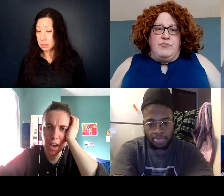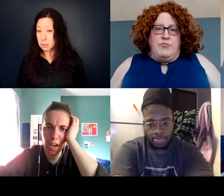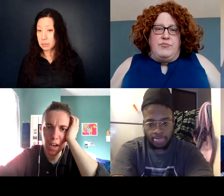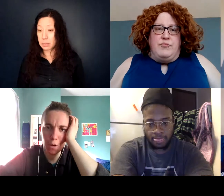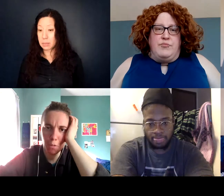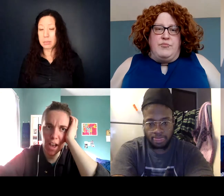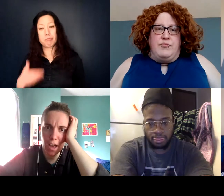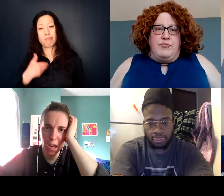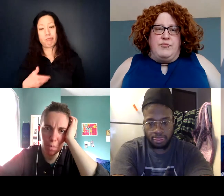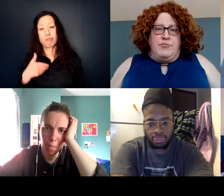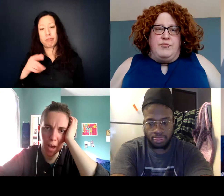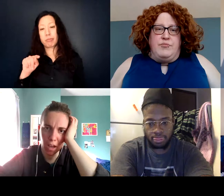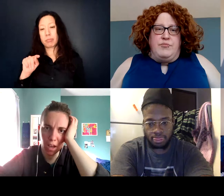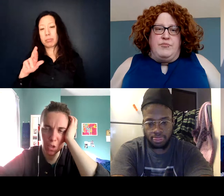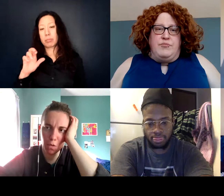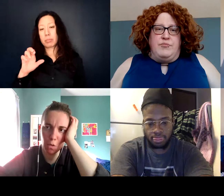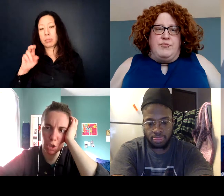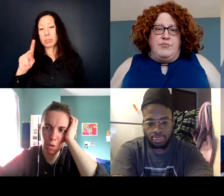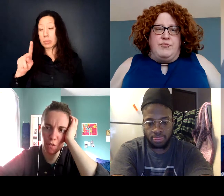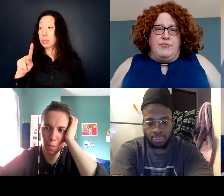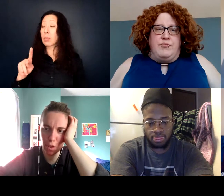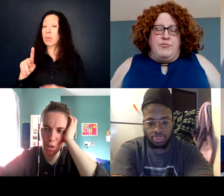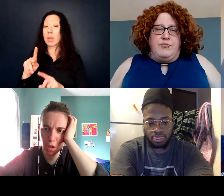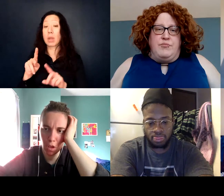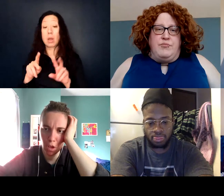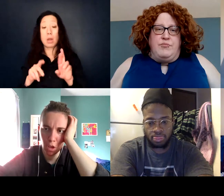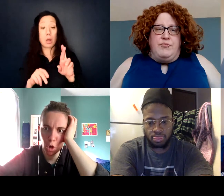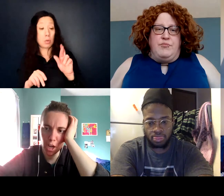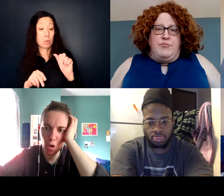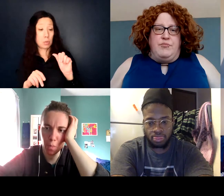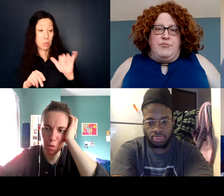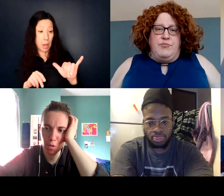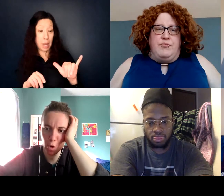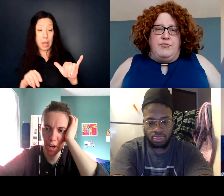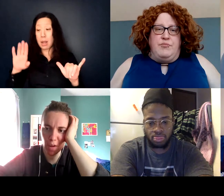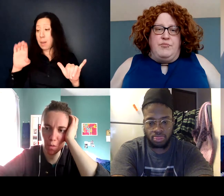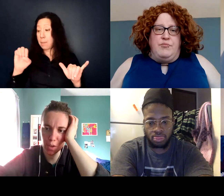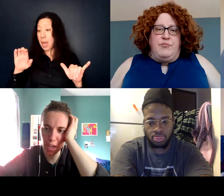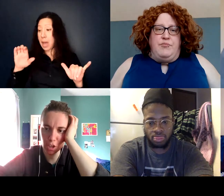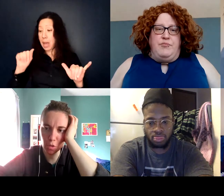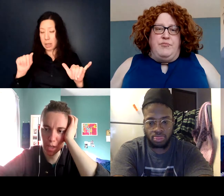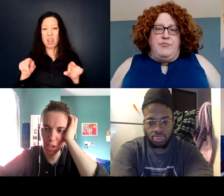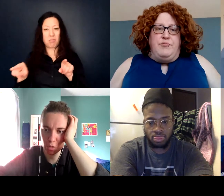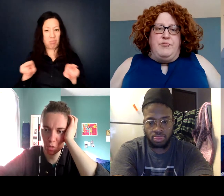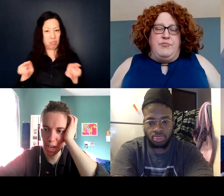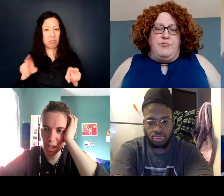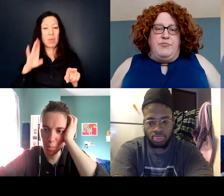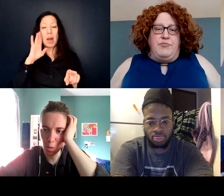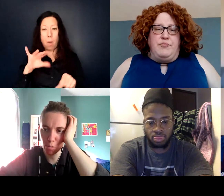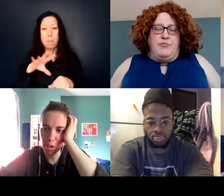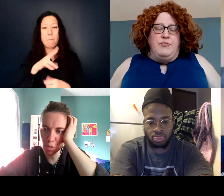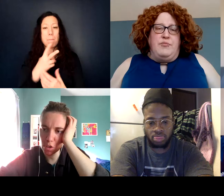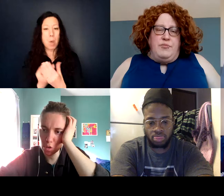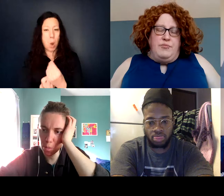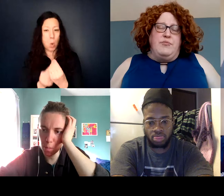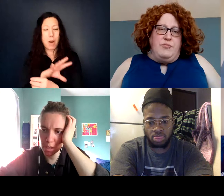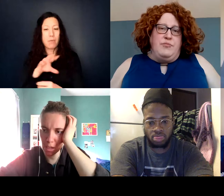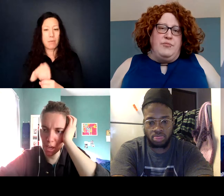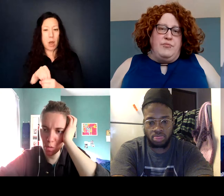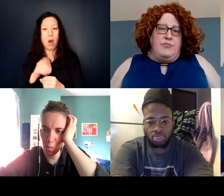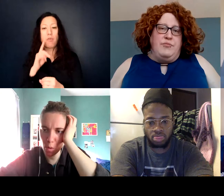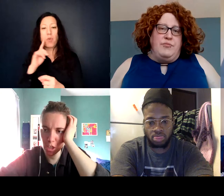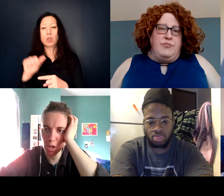This is track Ray and Becca as folks who I know both were involved in like doing this training in an employee